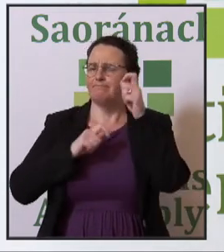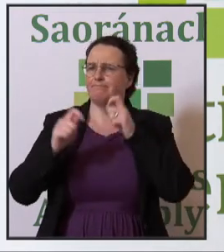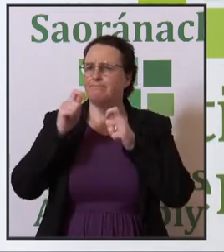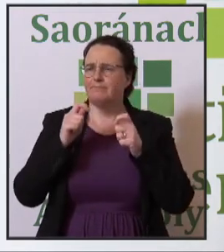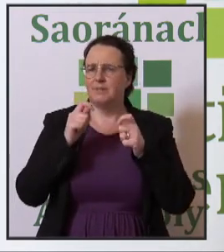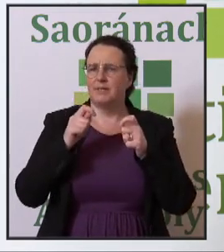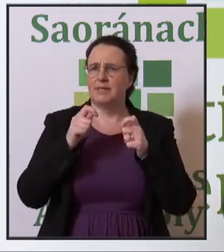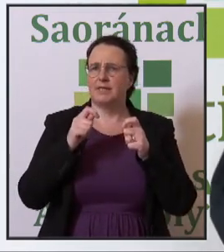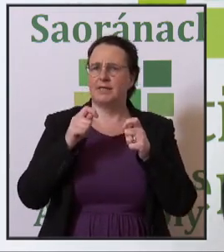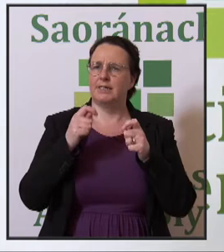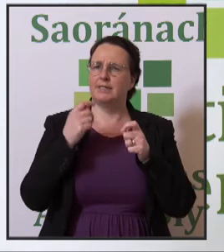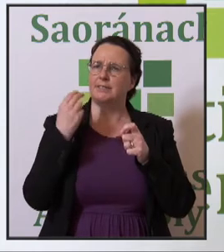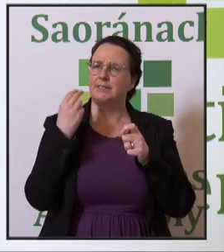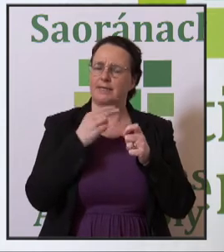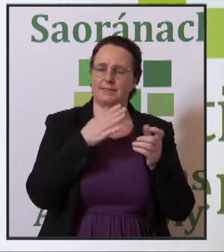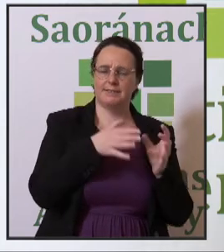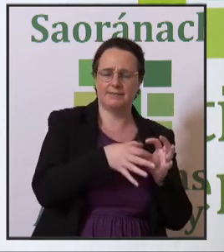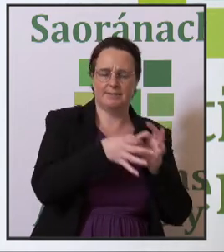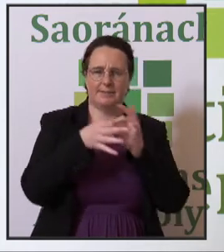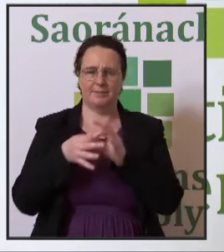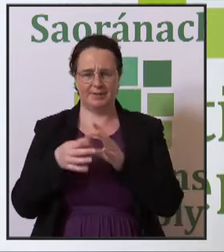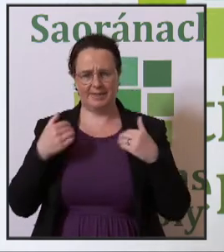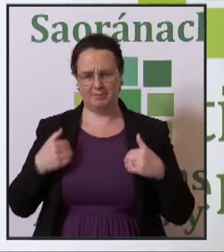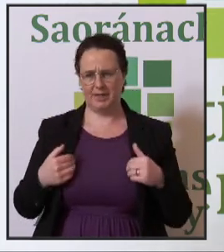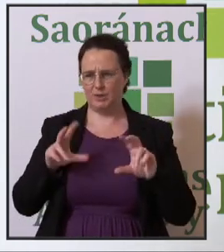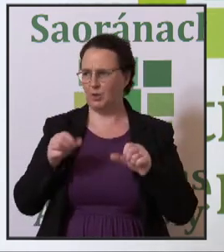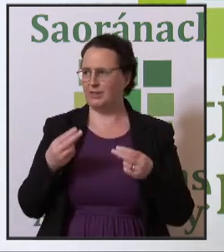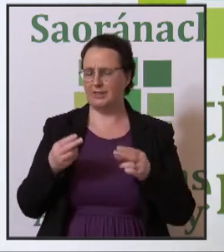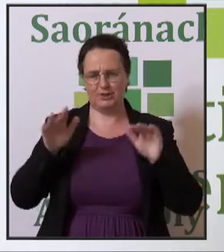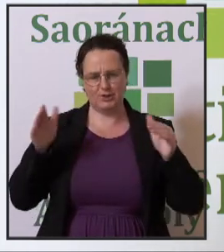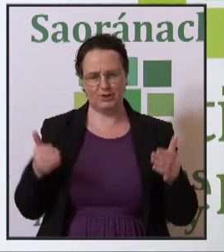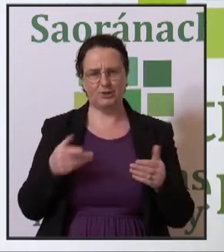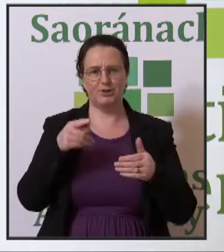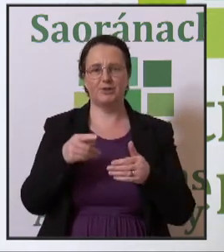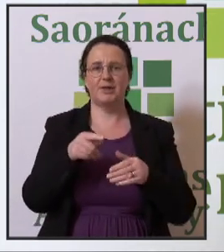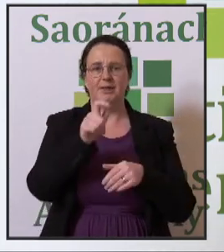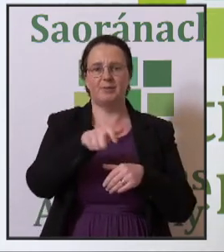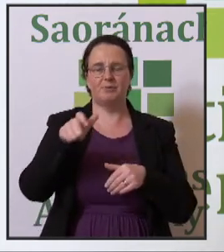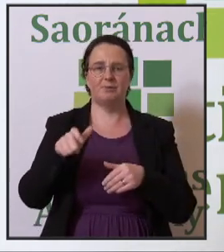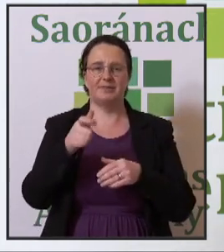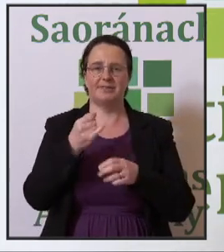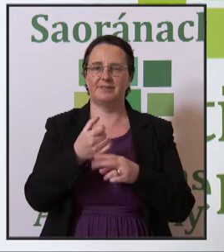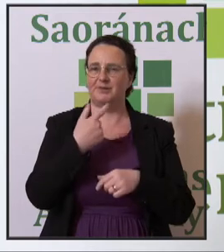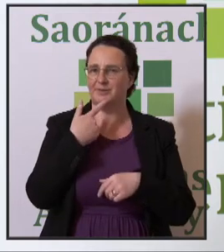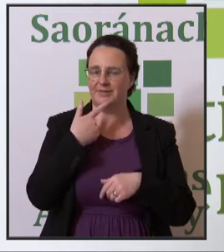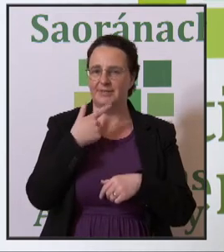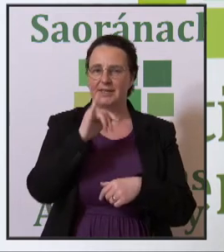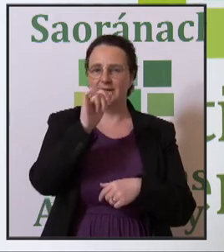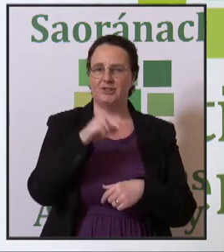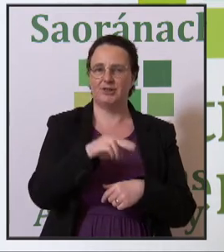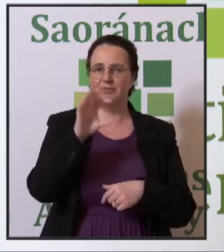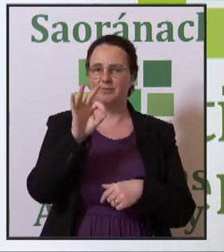segue to our next speaker, but he is a man who needs no introduction to the people of Dublin. Jim Gavin